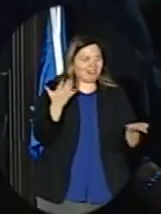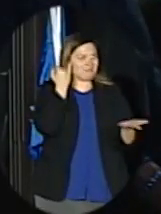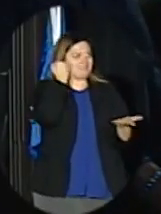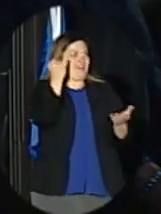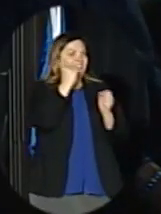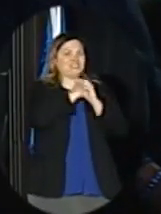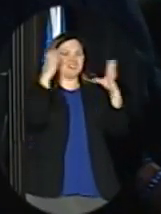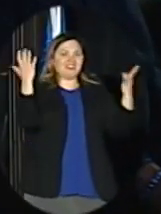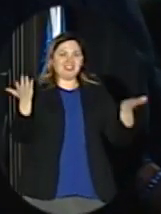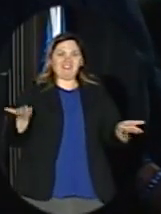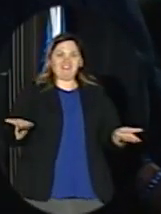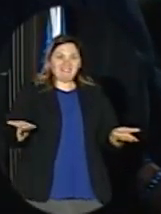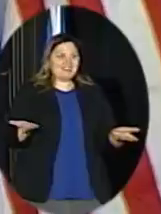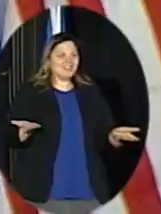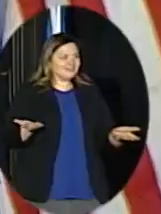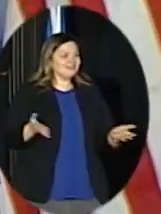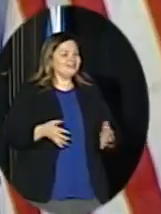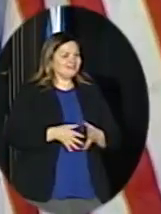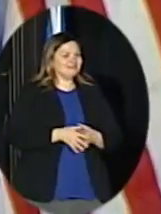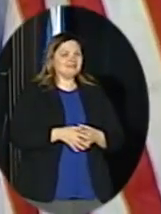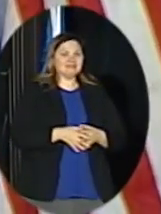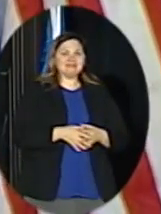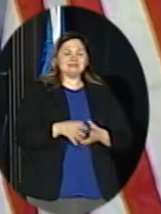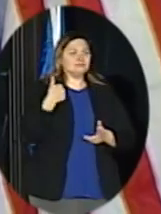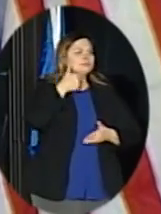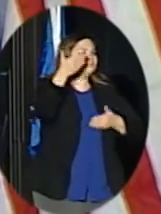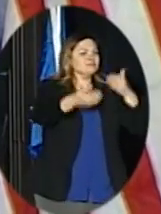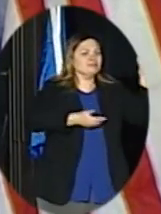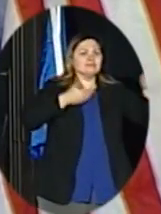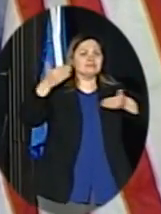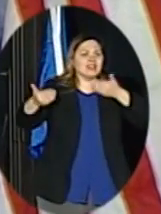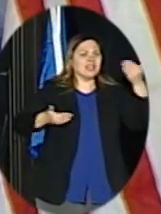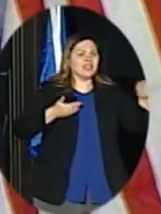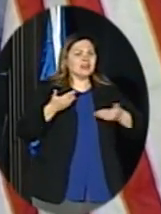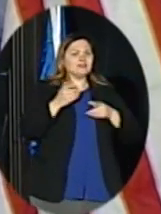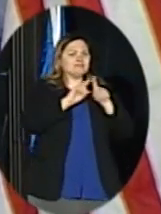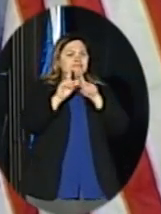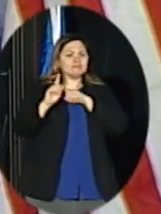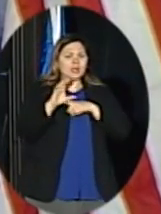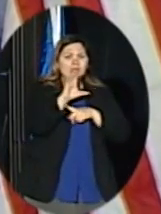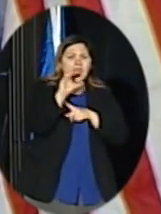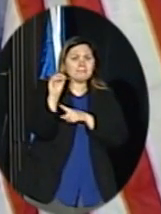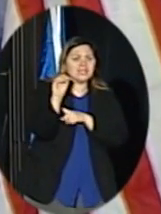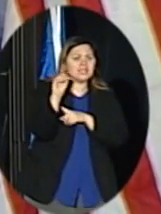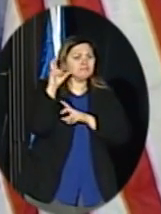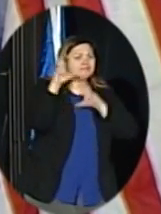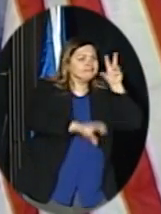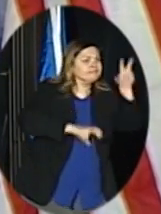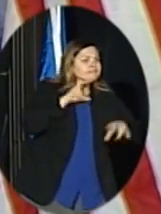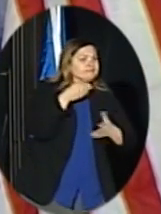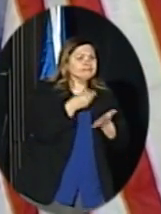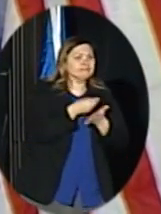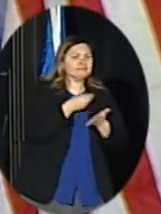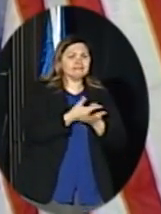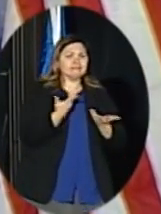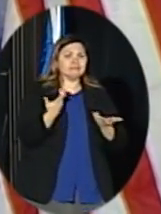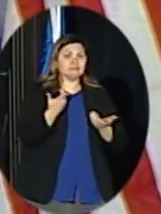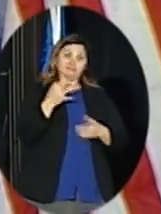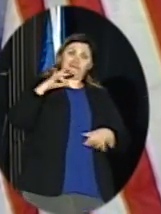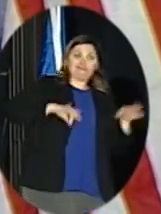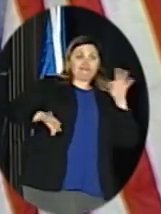And when we invite companies to invest, not with big tax breaks, but with the richness of our strong